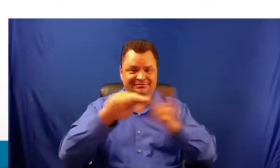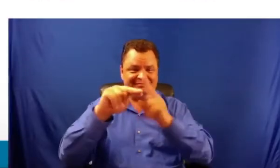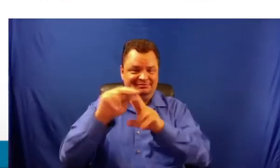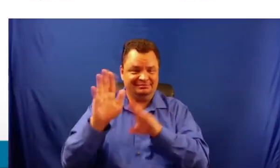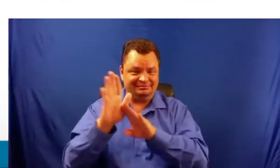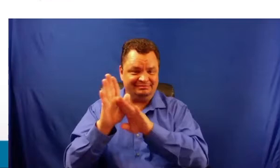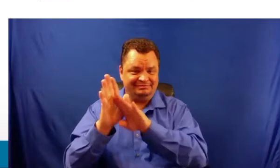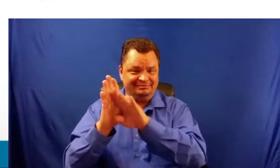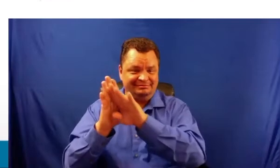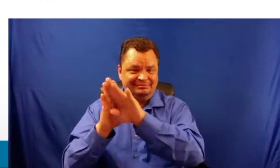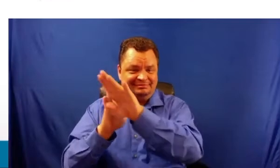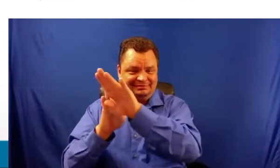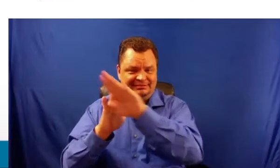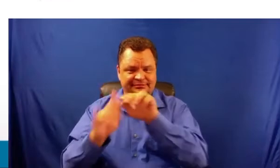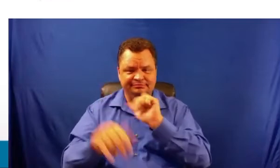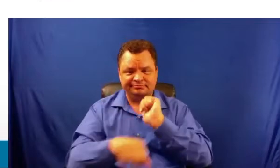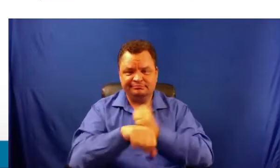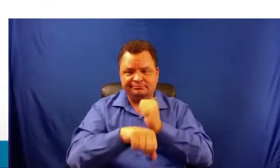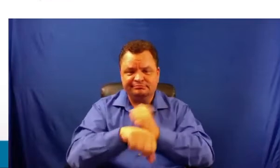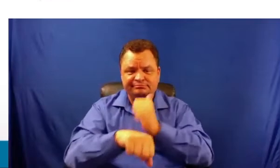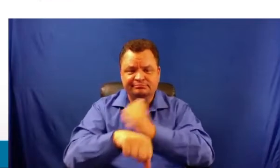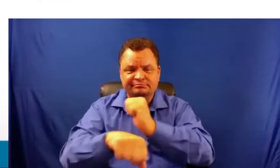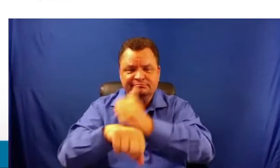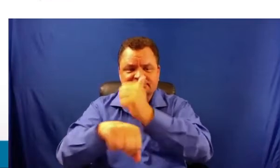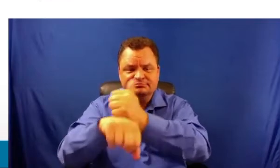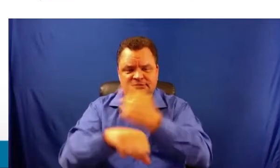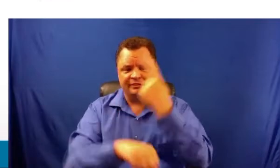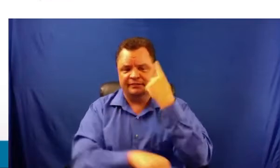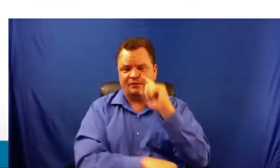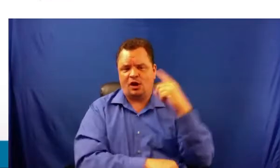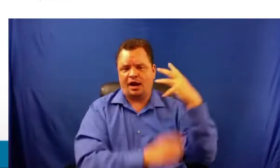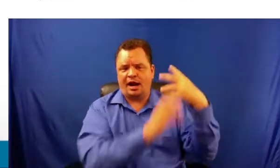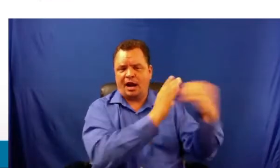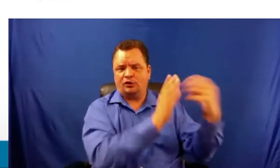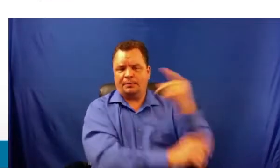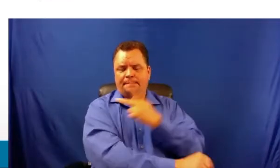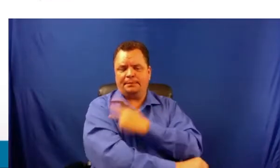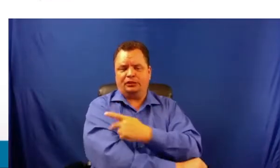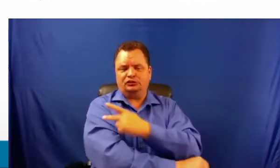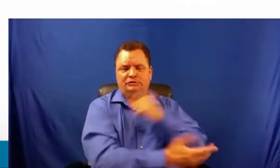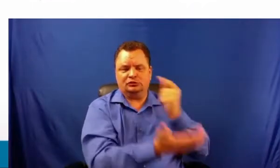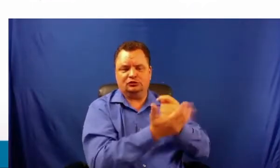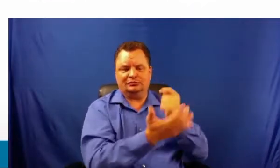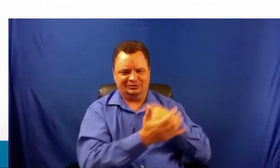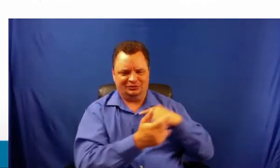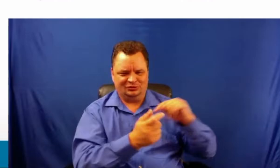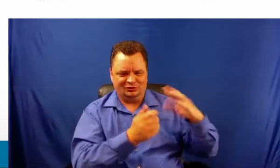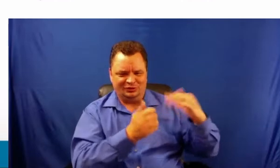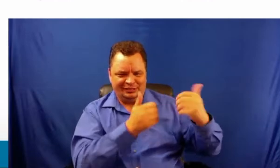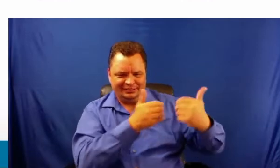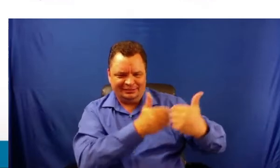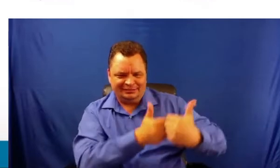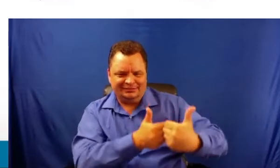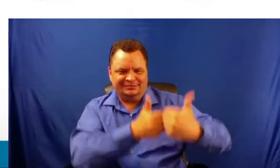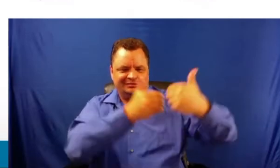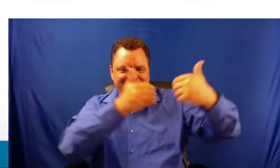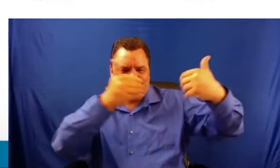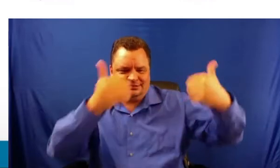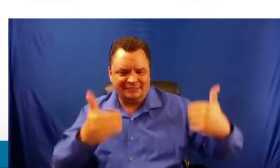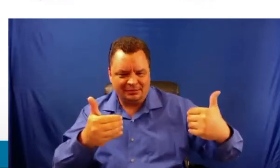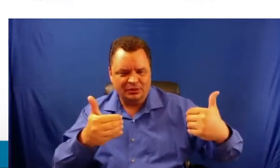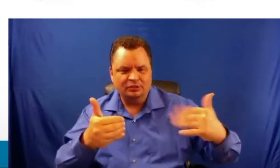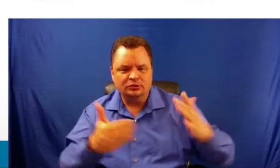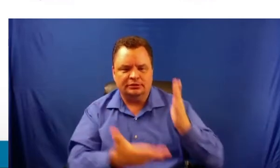to minimize how many individuals needed to come in for that tertiary care. And to my understanding, that has